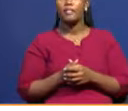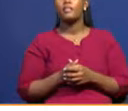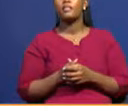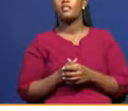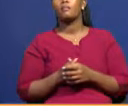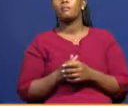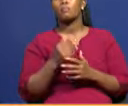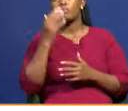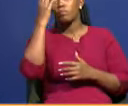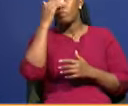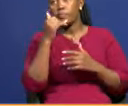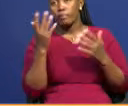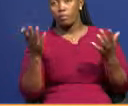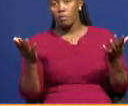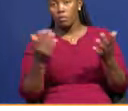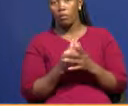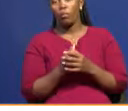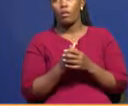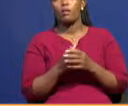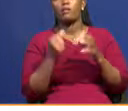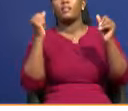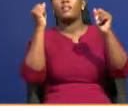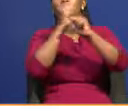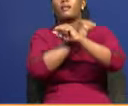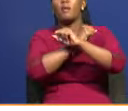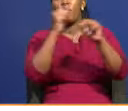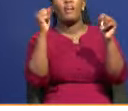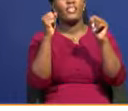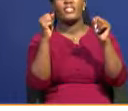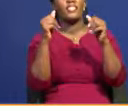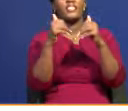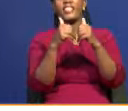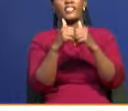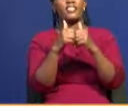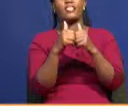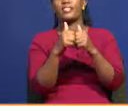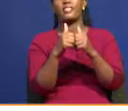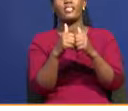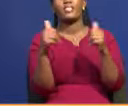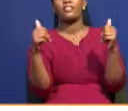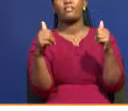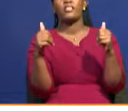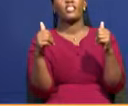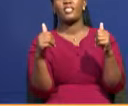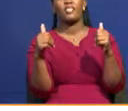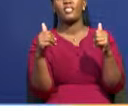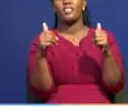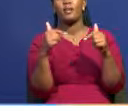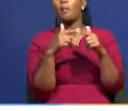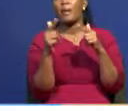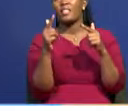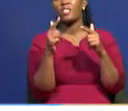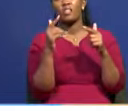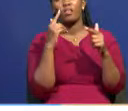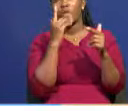Where the presidency is split, How so? Right. We cannot prove that. Is it